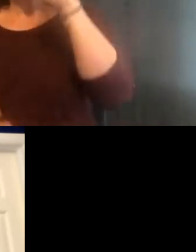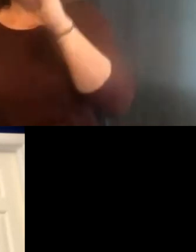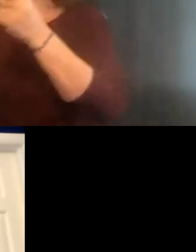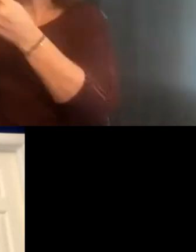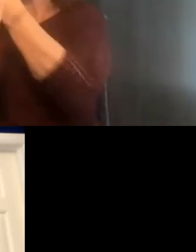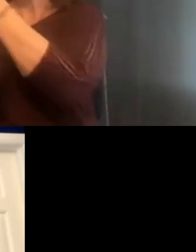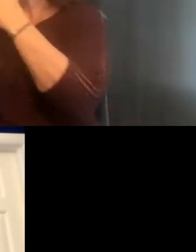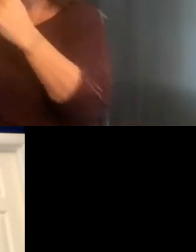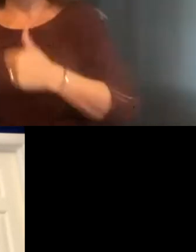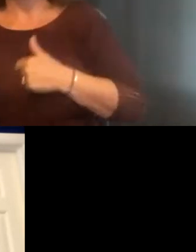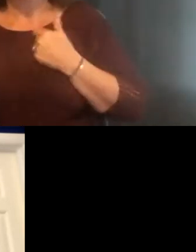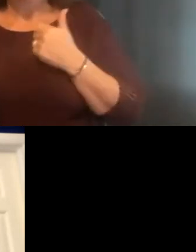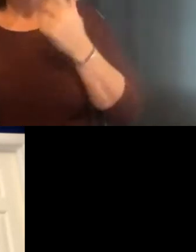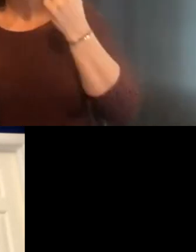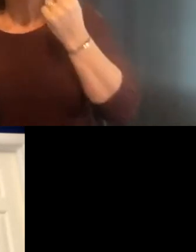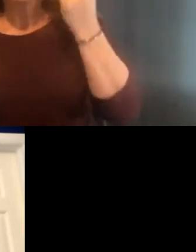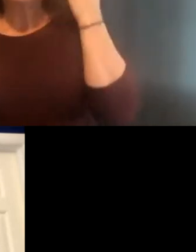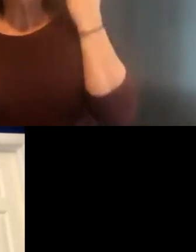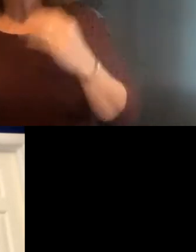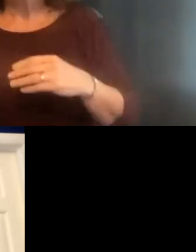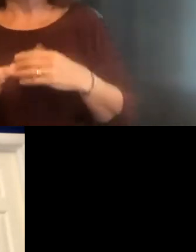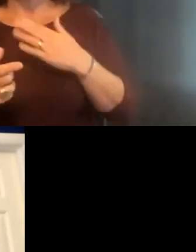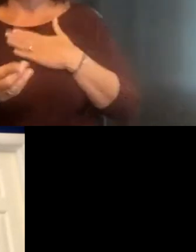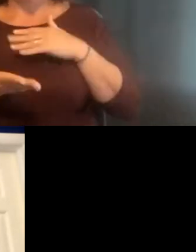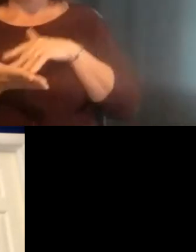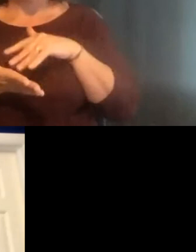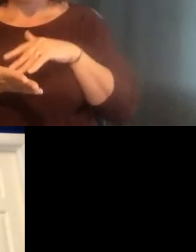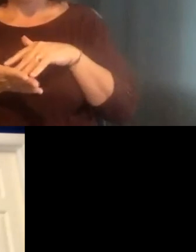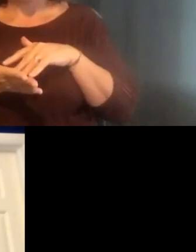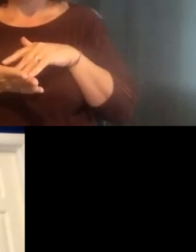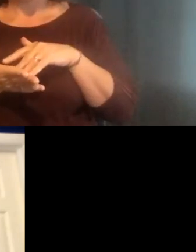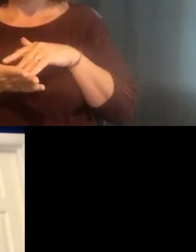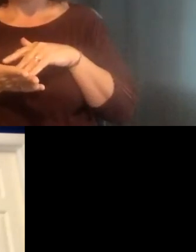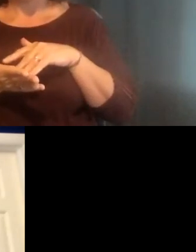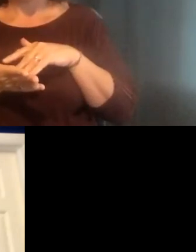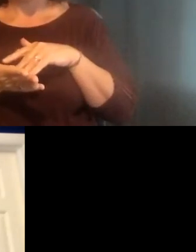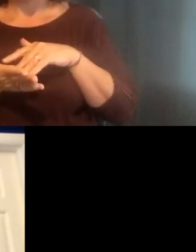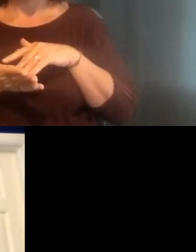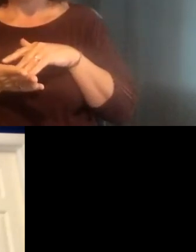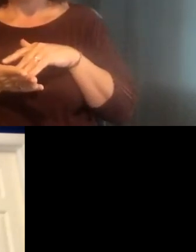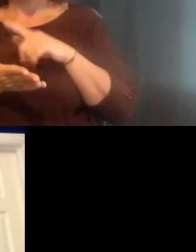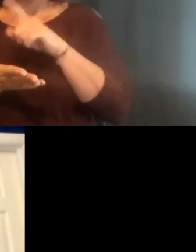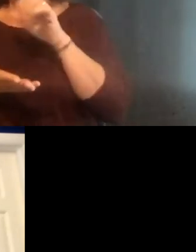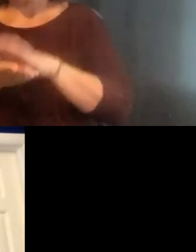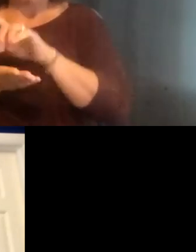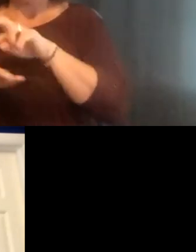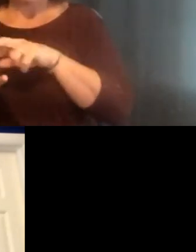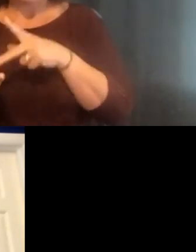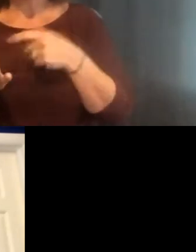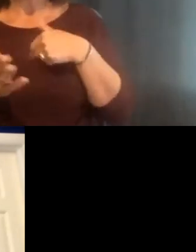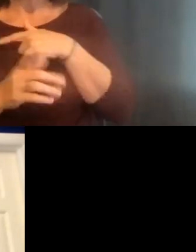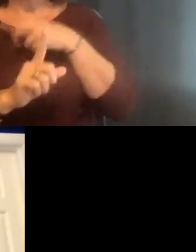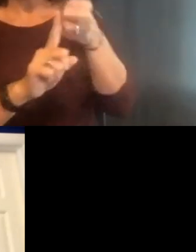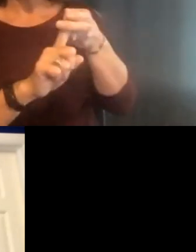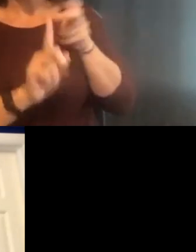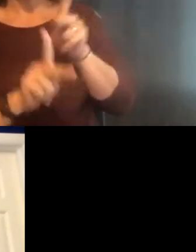And in the studies that I've done, which I think is the question is referring to, we actually specifically recruit people who don't